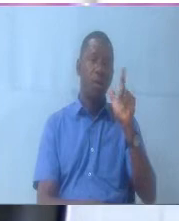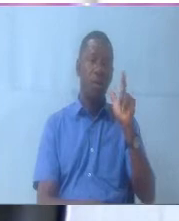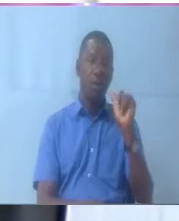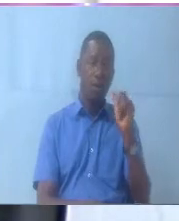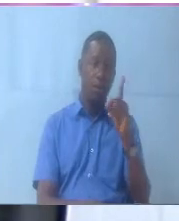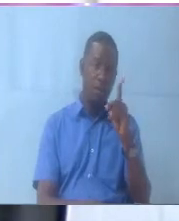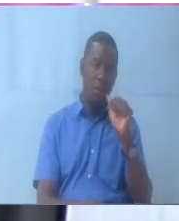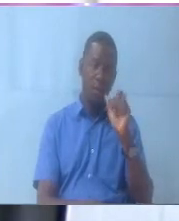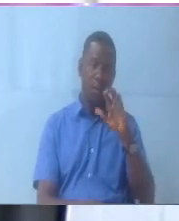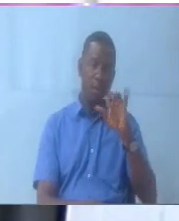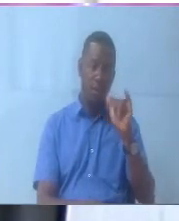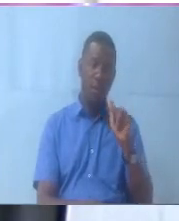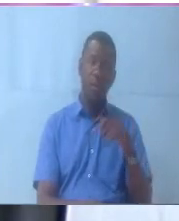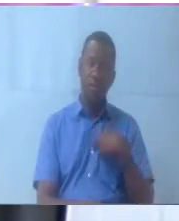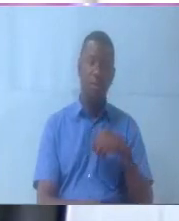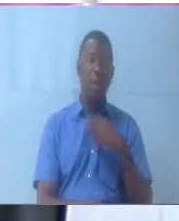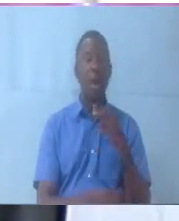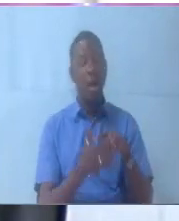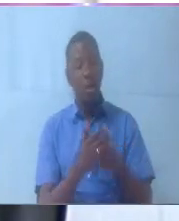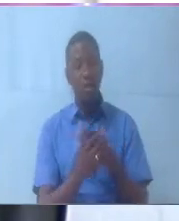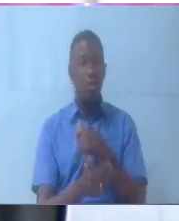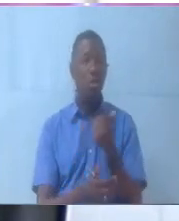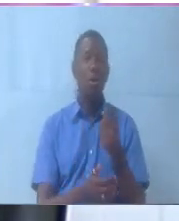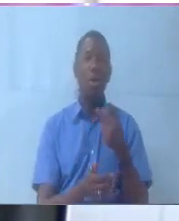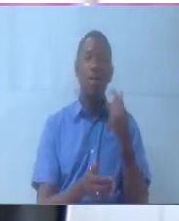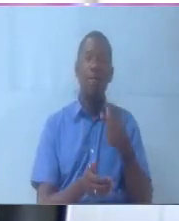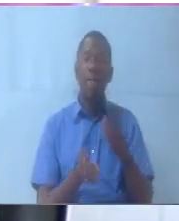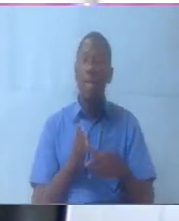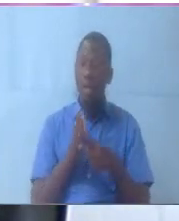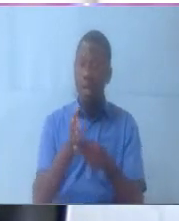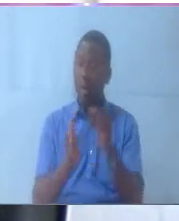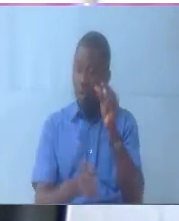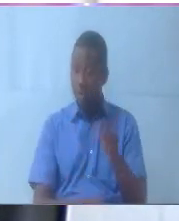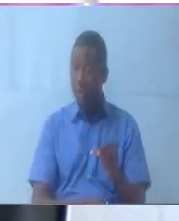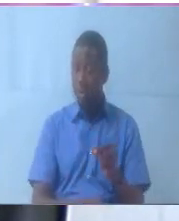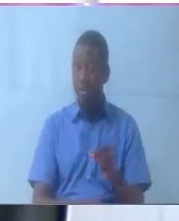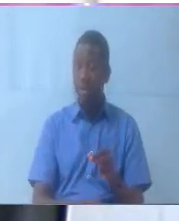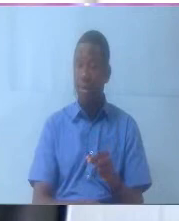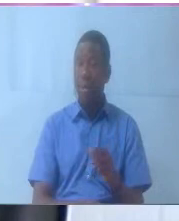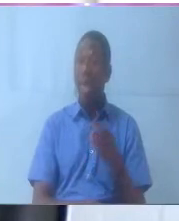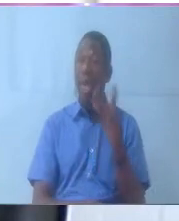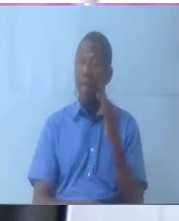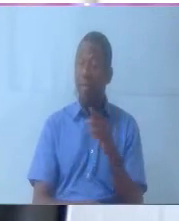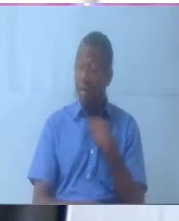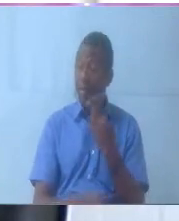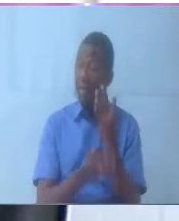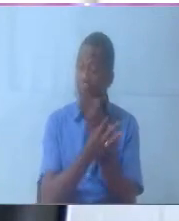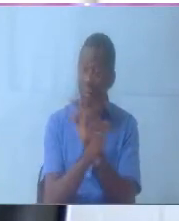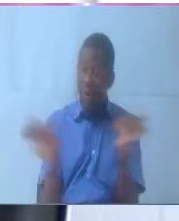Gambia. Akoy bala doko iba baila doko la Gambia jang. And if he